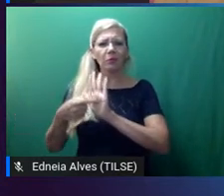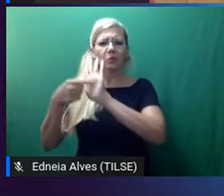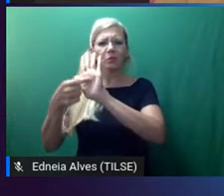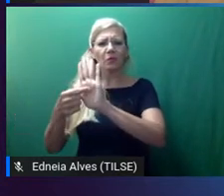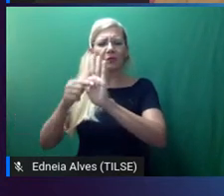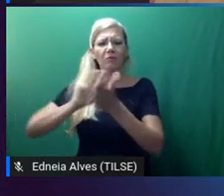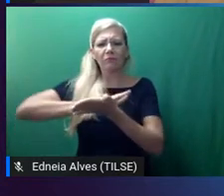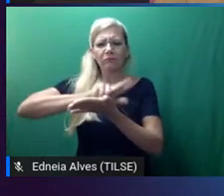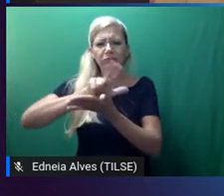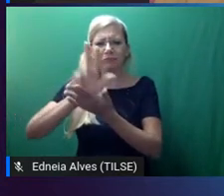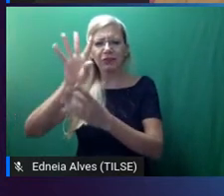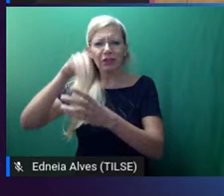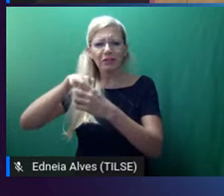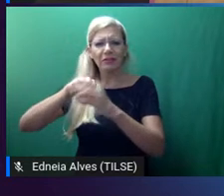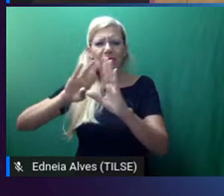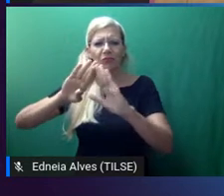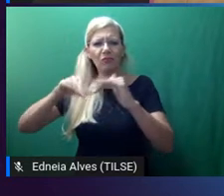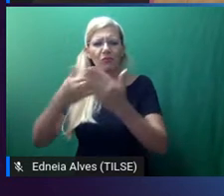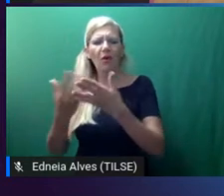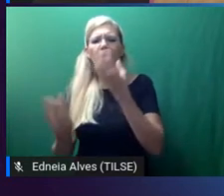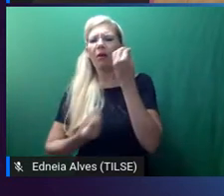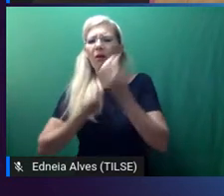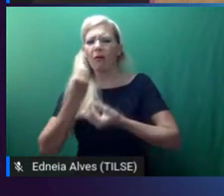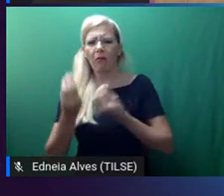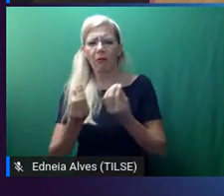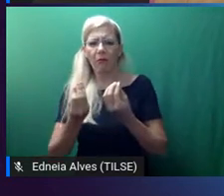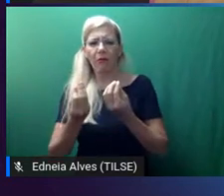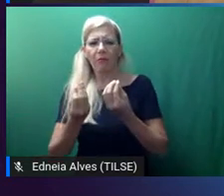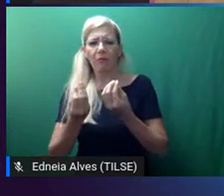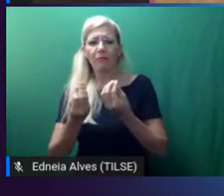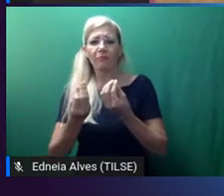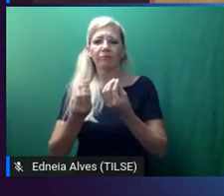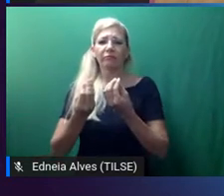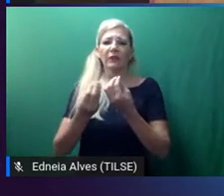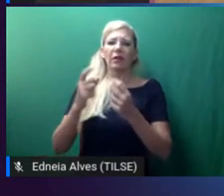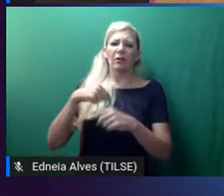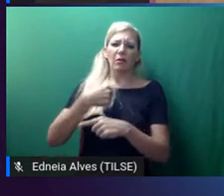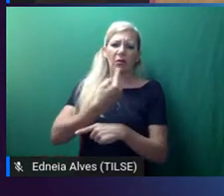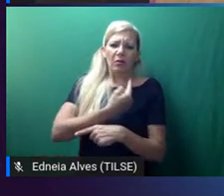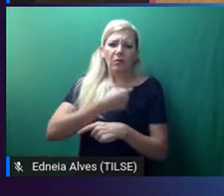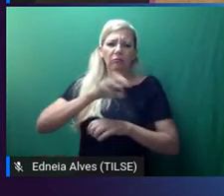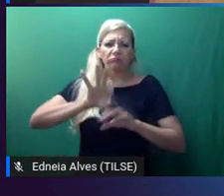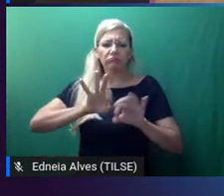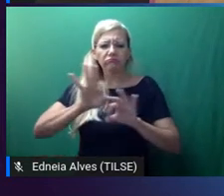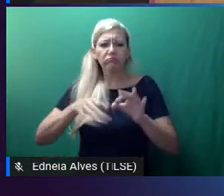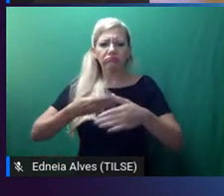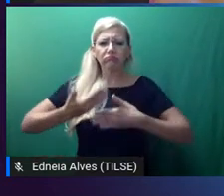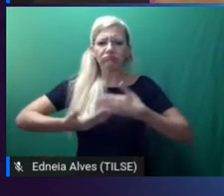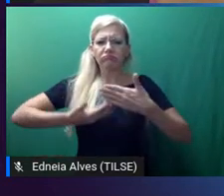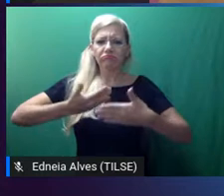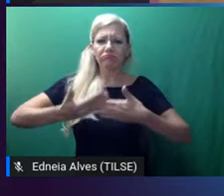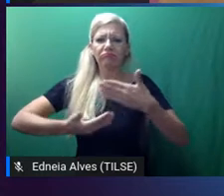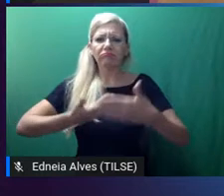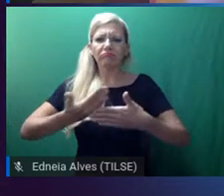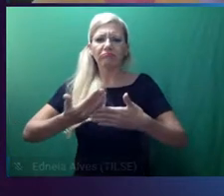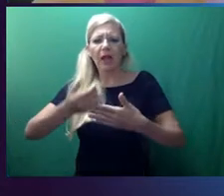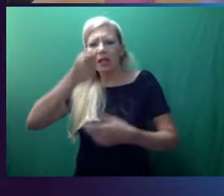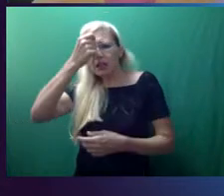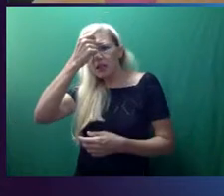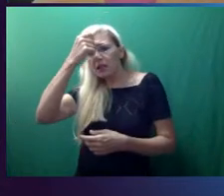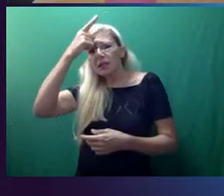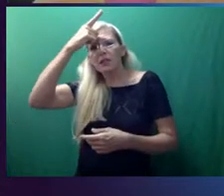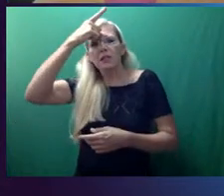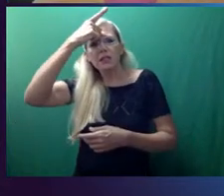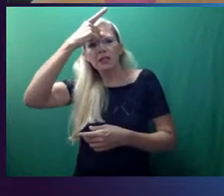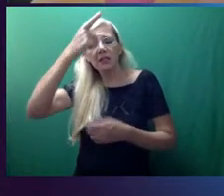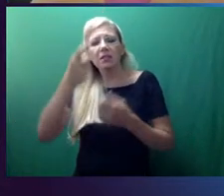and ideas? And how do we move beyond the idealized